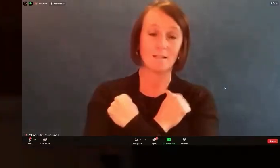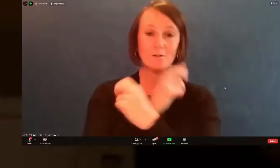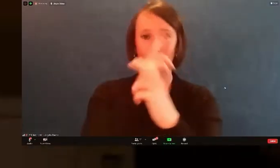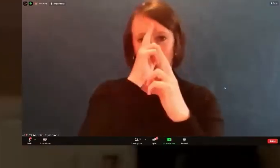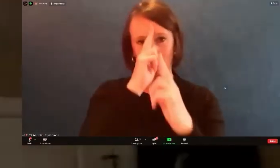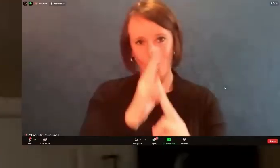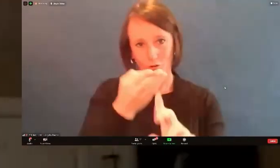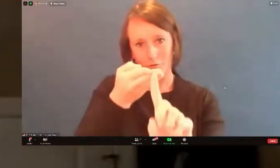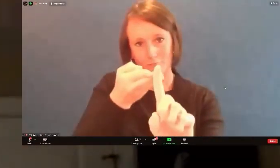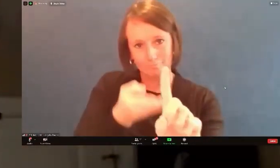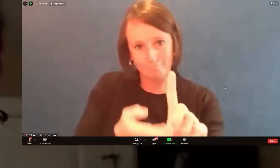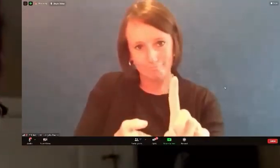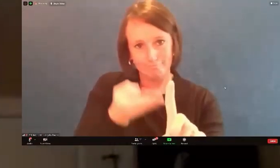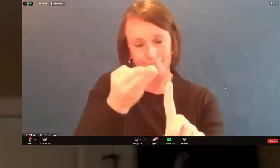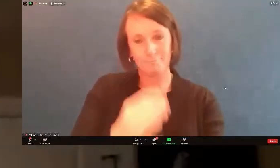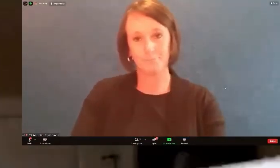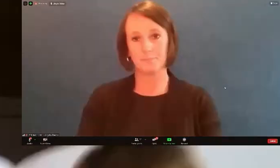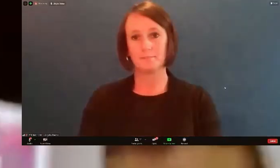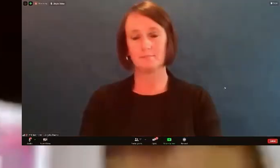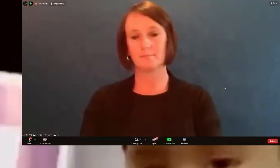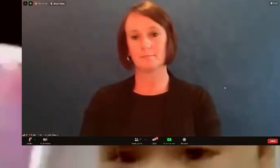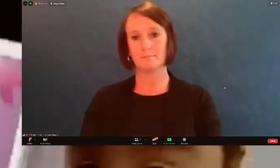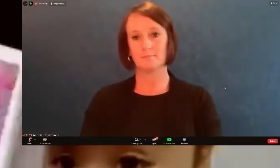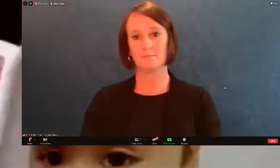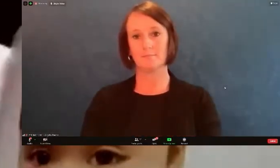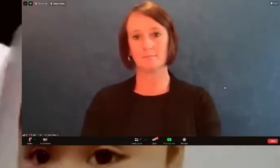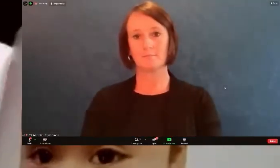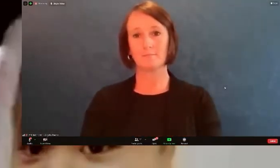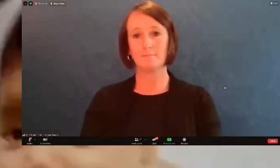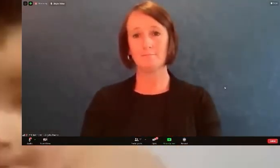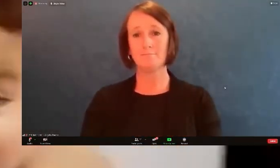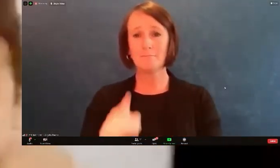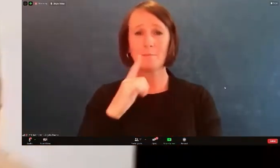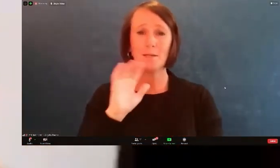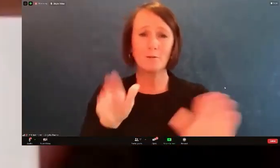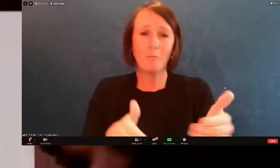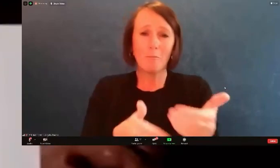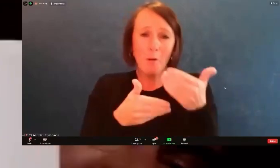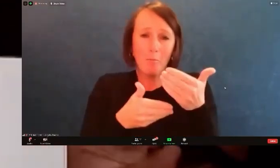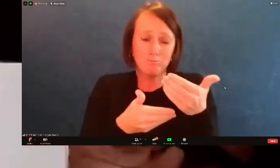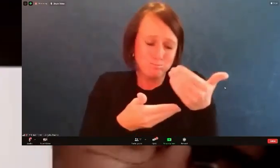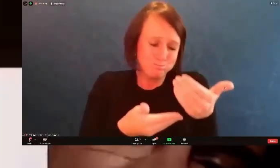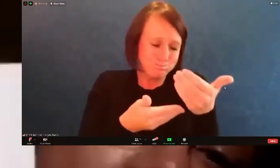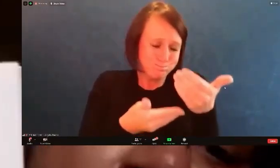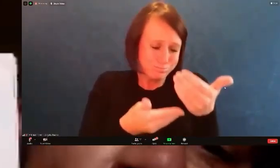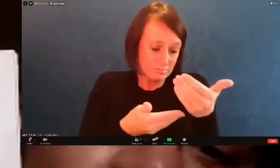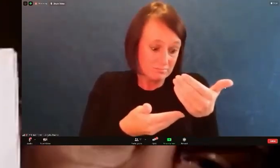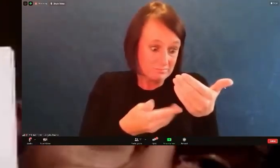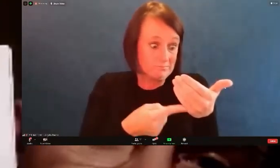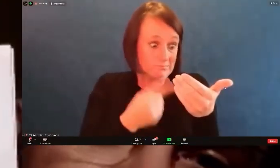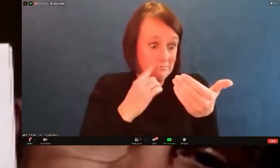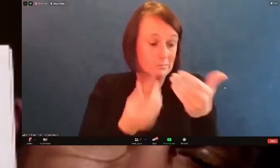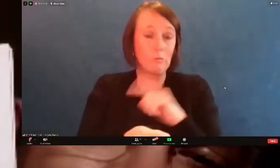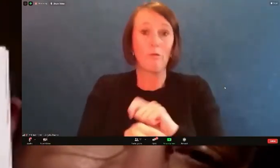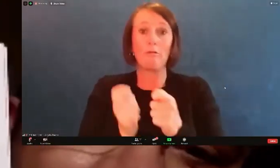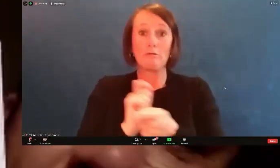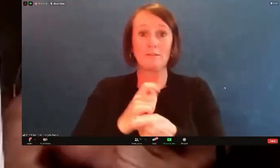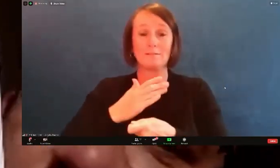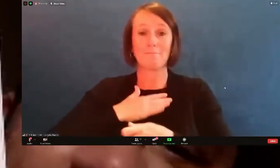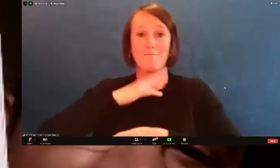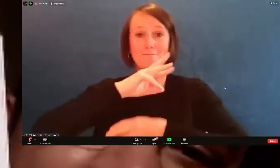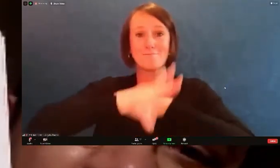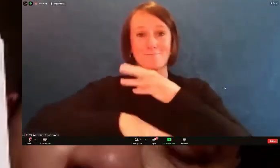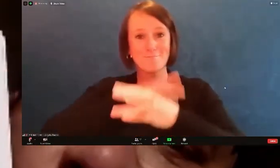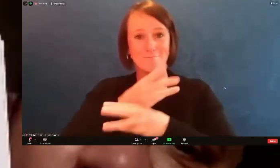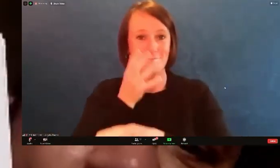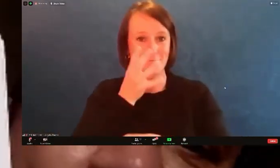honor. And for someone so small, you're about to change our world. For